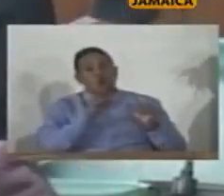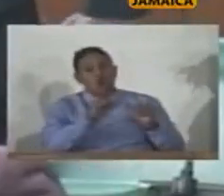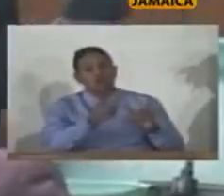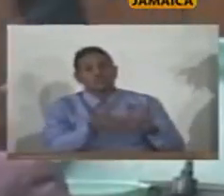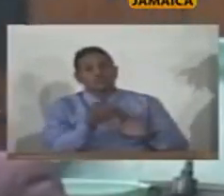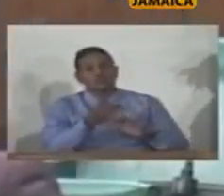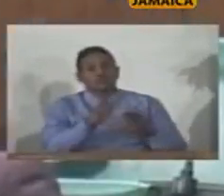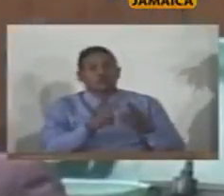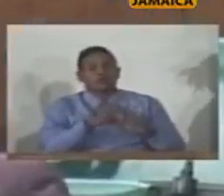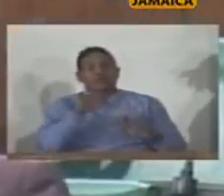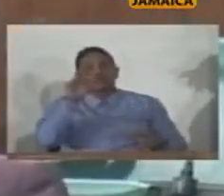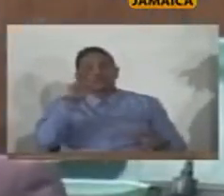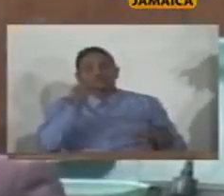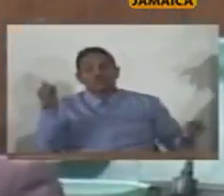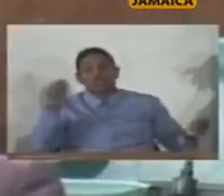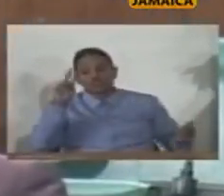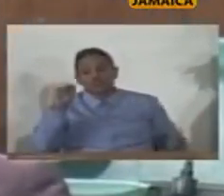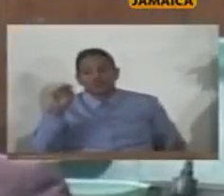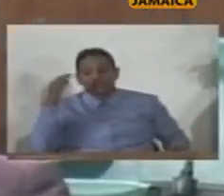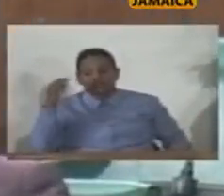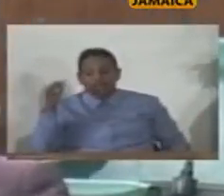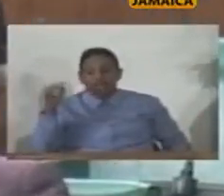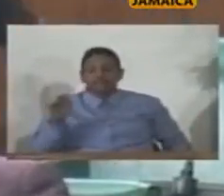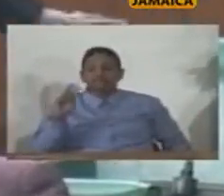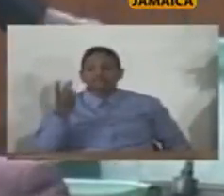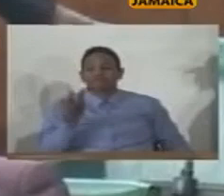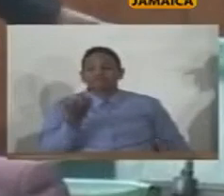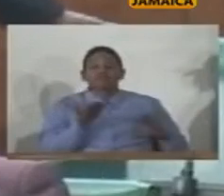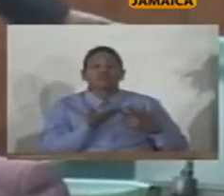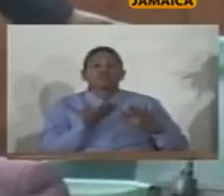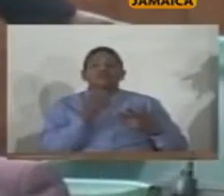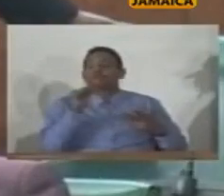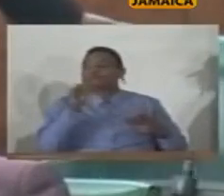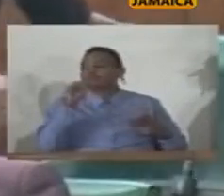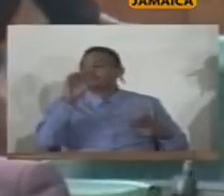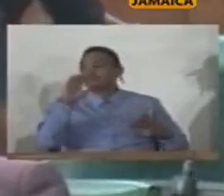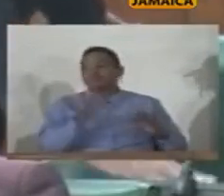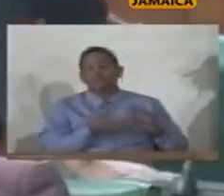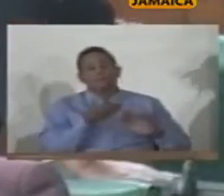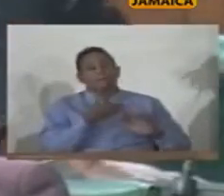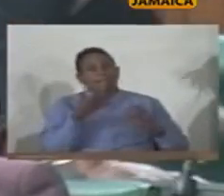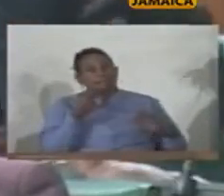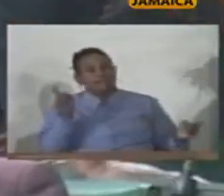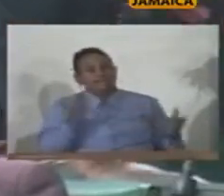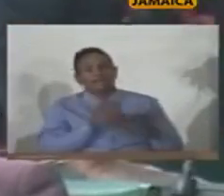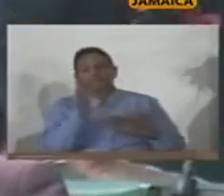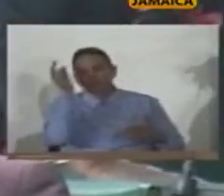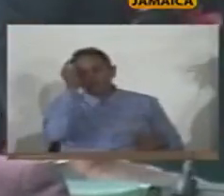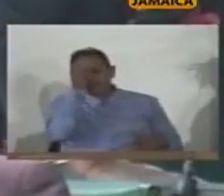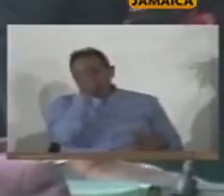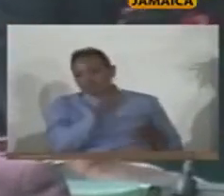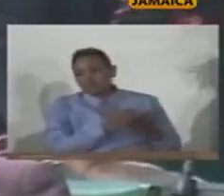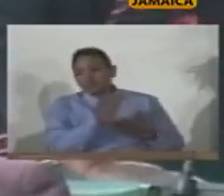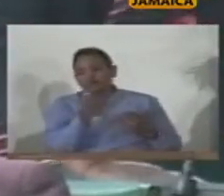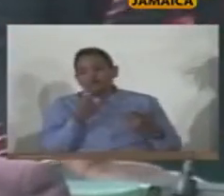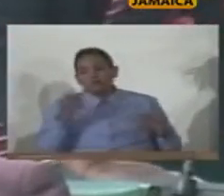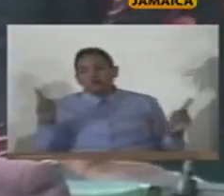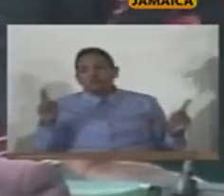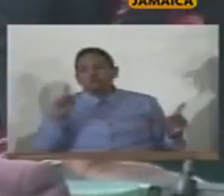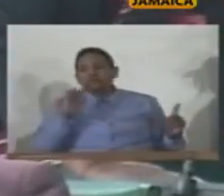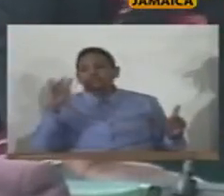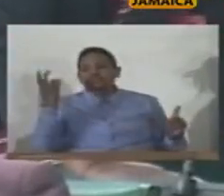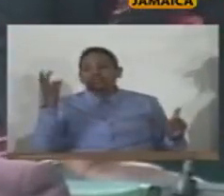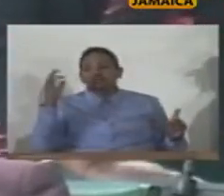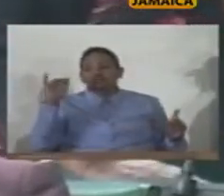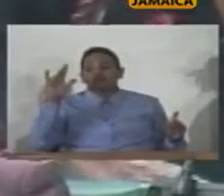number 3 Resolution 2019. 2. The state of public emergency declared by the Governor General by proclamation on the 7th day of